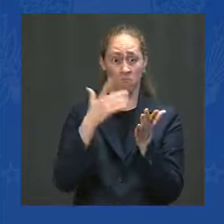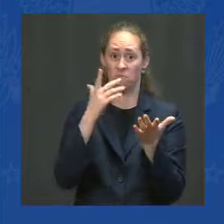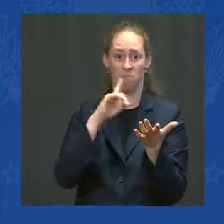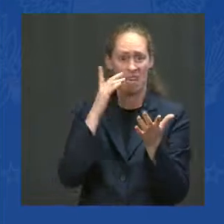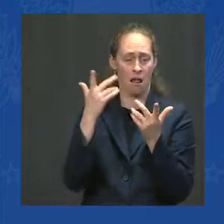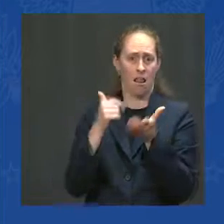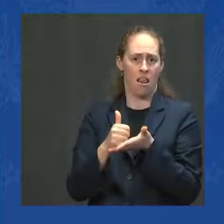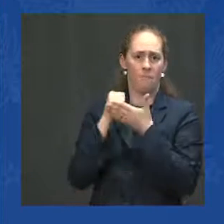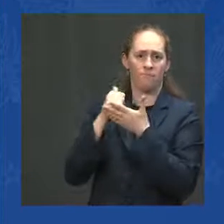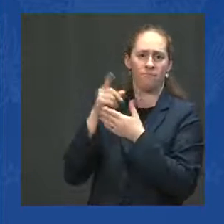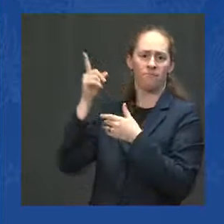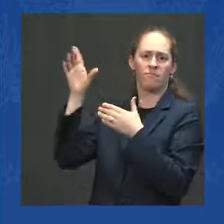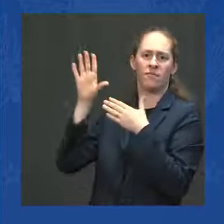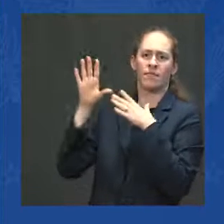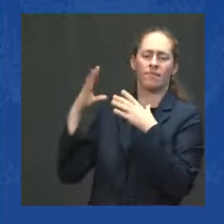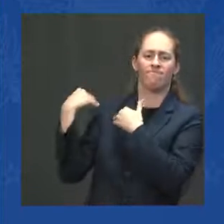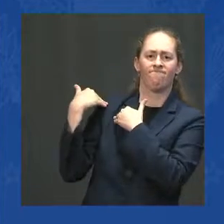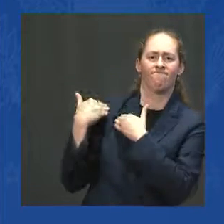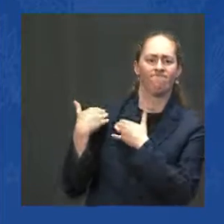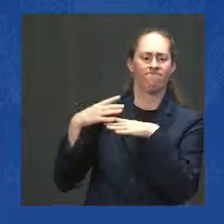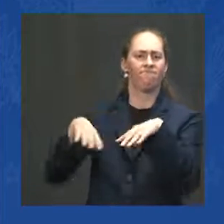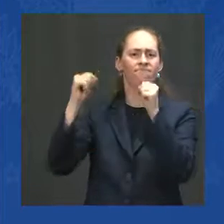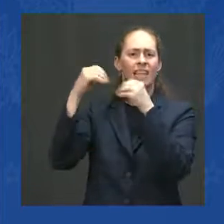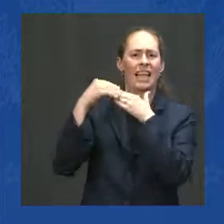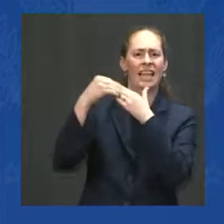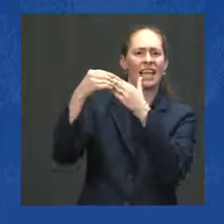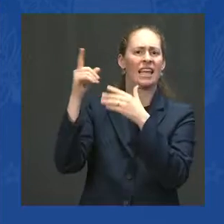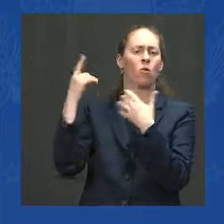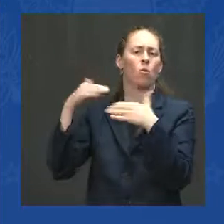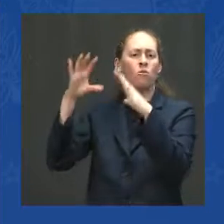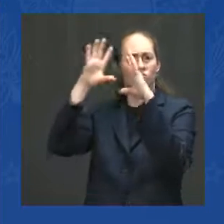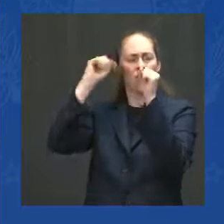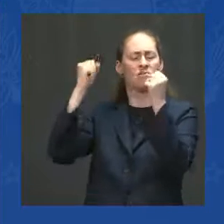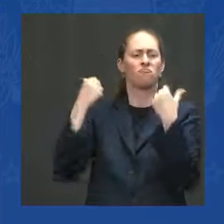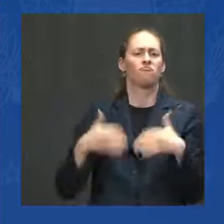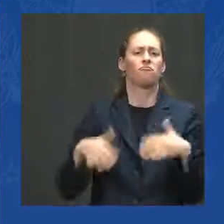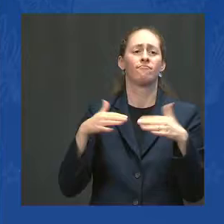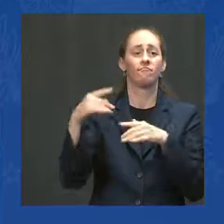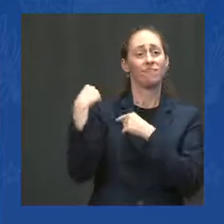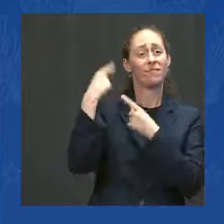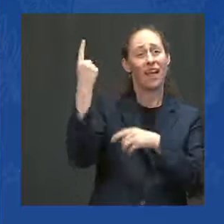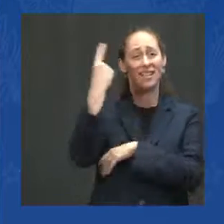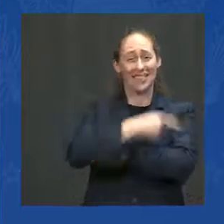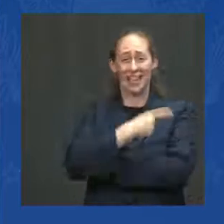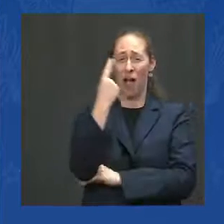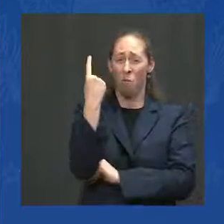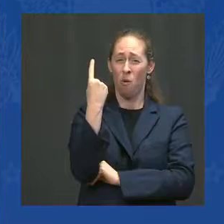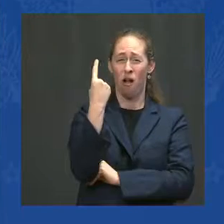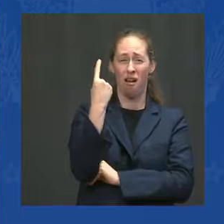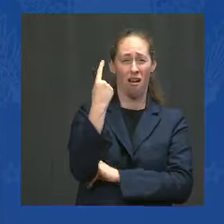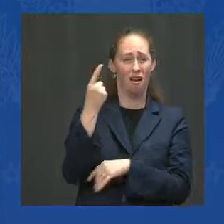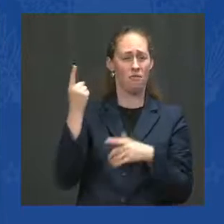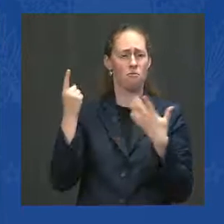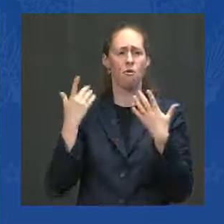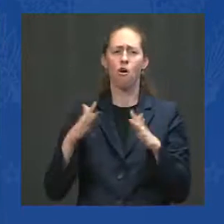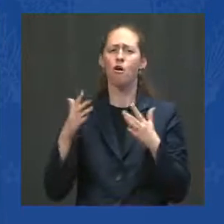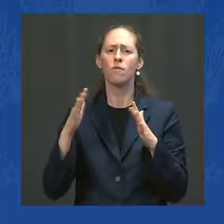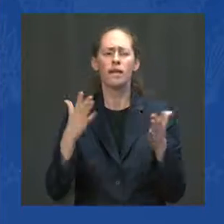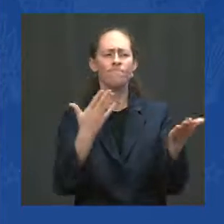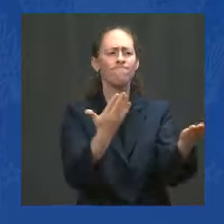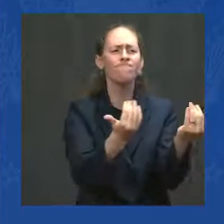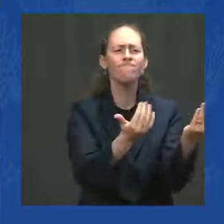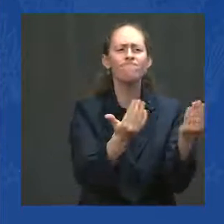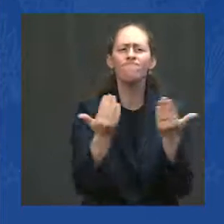Biden. Mr. President, from the very start, you welcomed ideas.